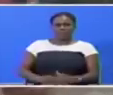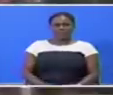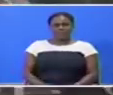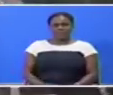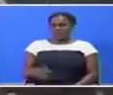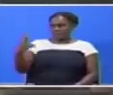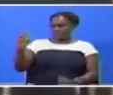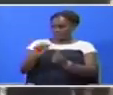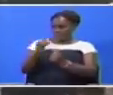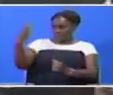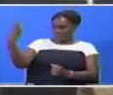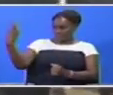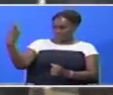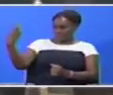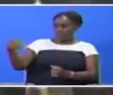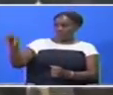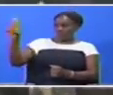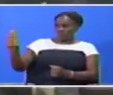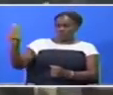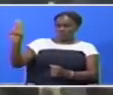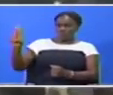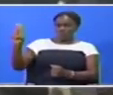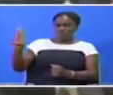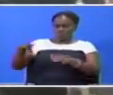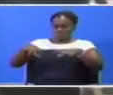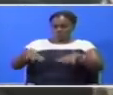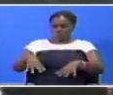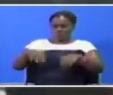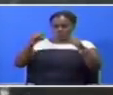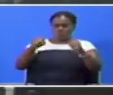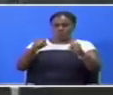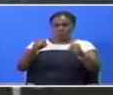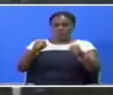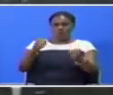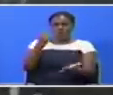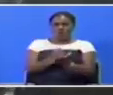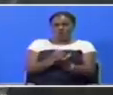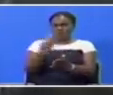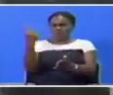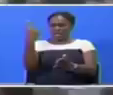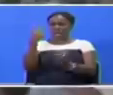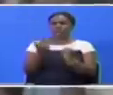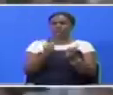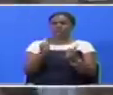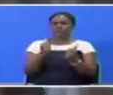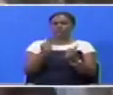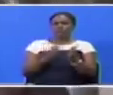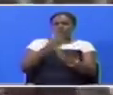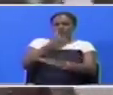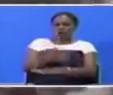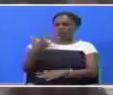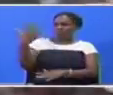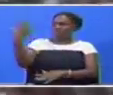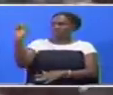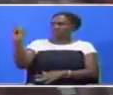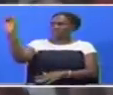2013, Kenyatta lifted the presidential trophy at round one after exceeding 50%